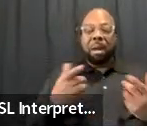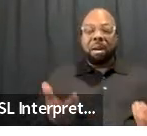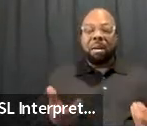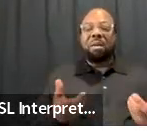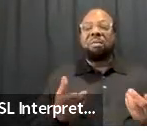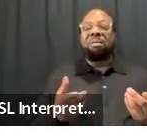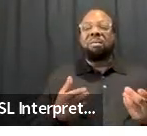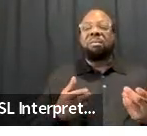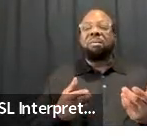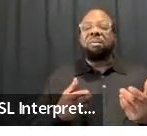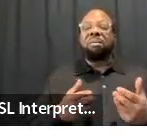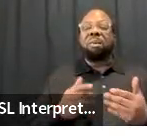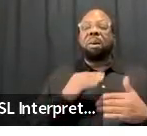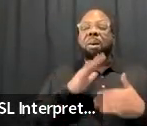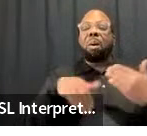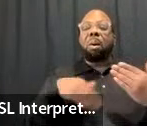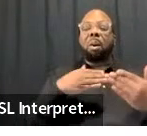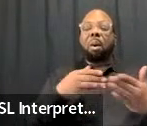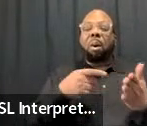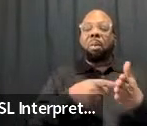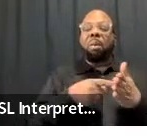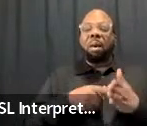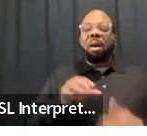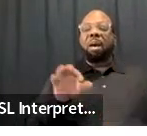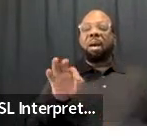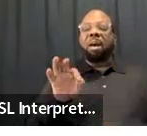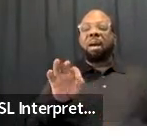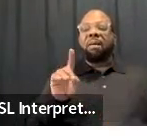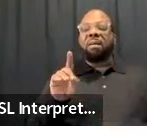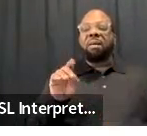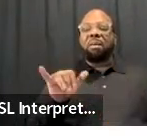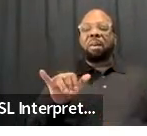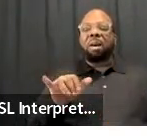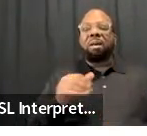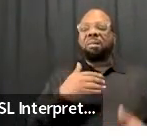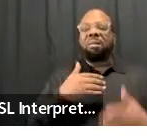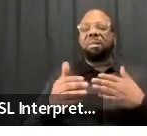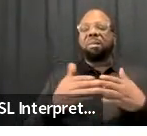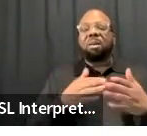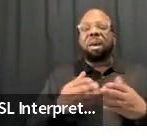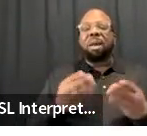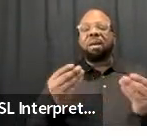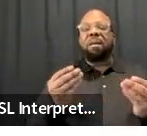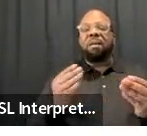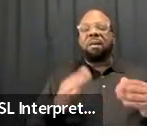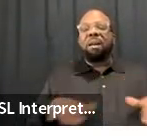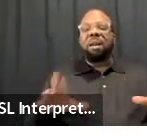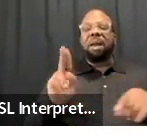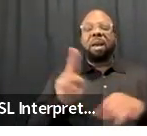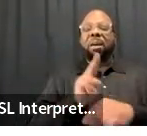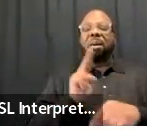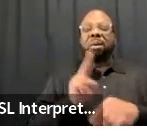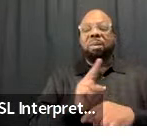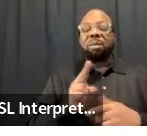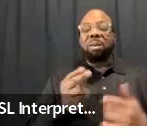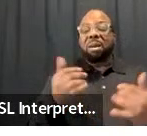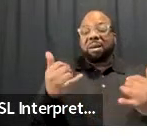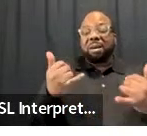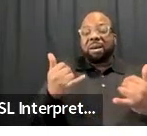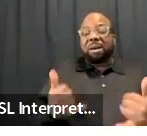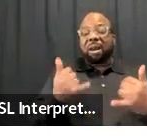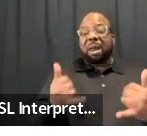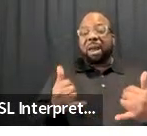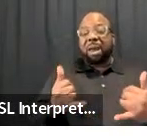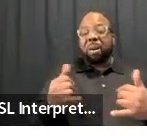Those all require FDNY and DOB review, regardless of the land use framework. And to be clear, currently in